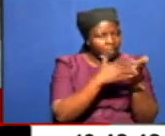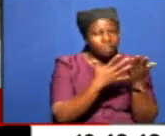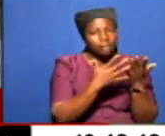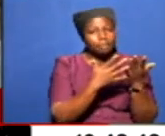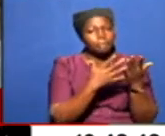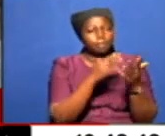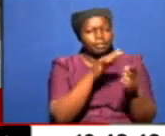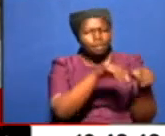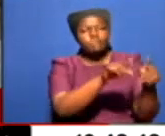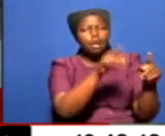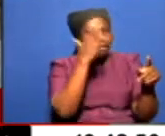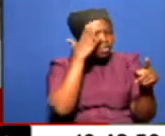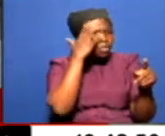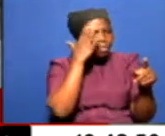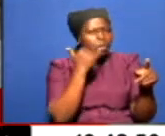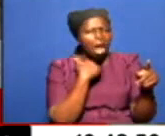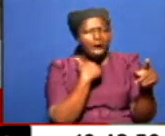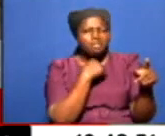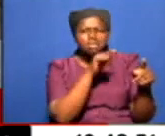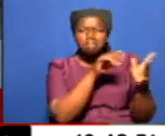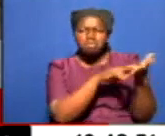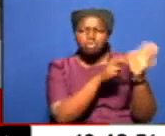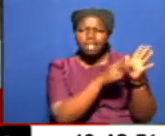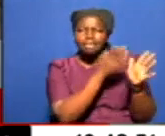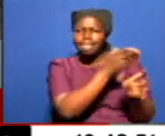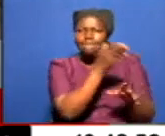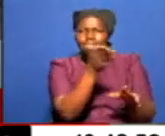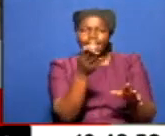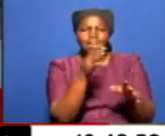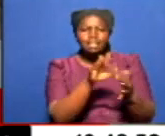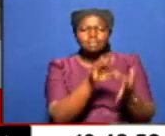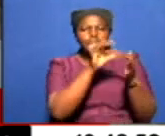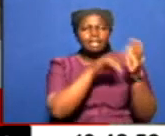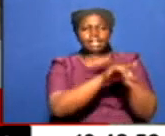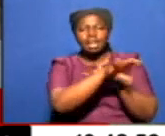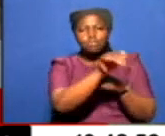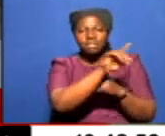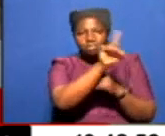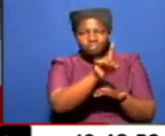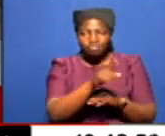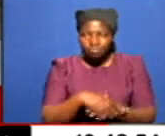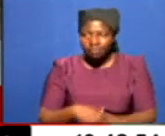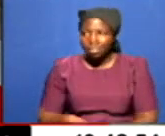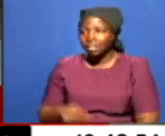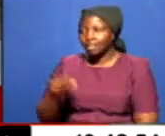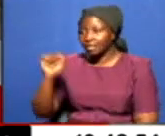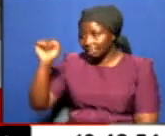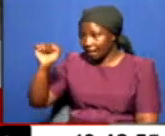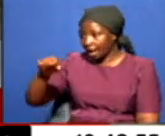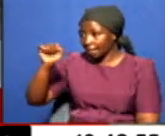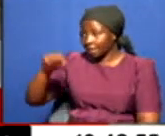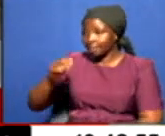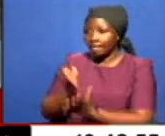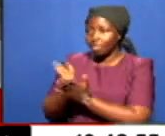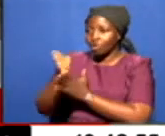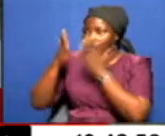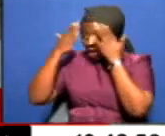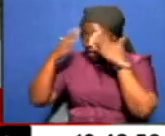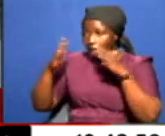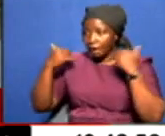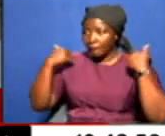that these projects are there, and especially in the counties? Yes. Through awareness, of course, I know